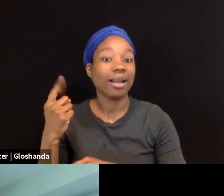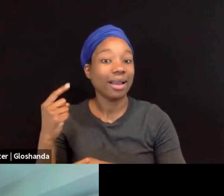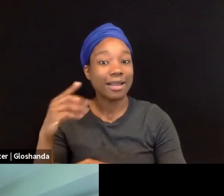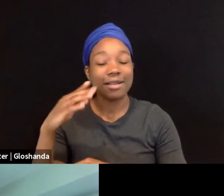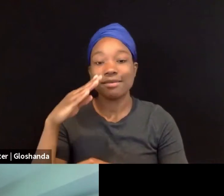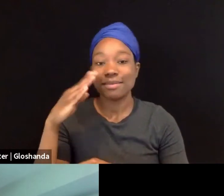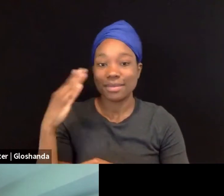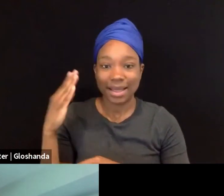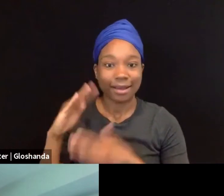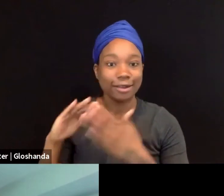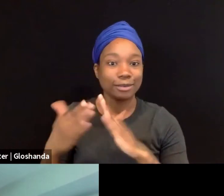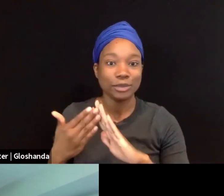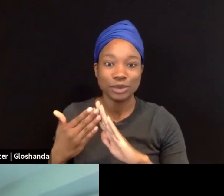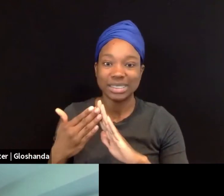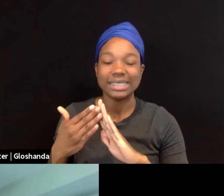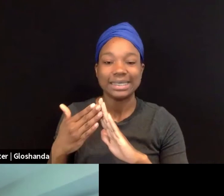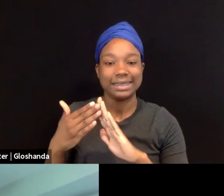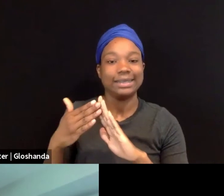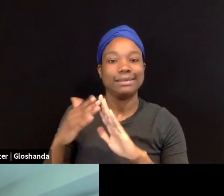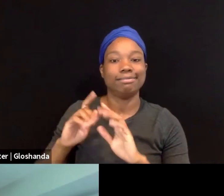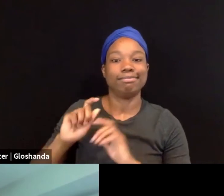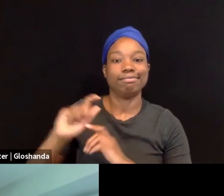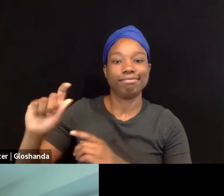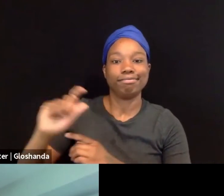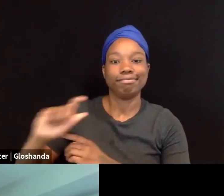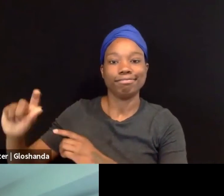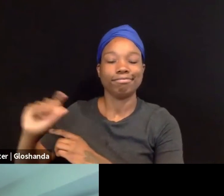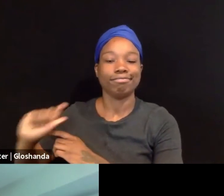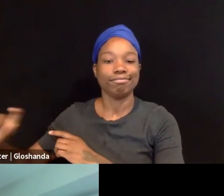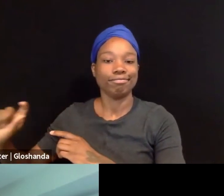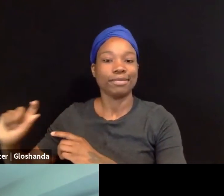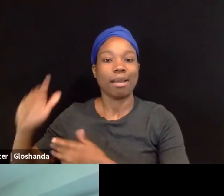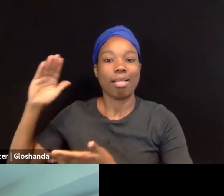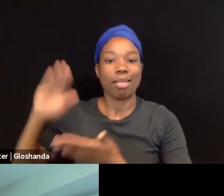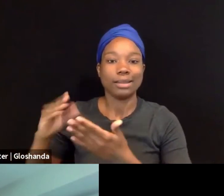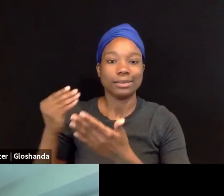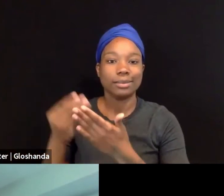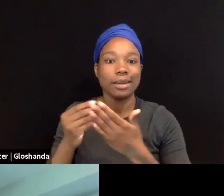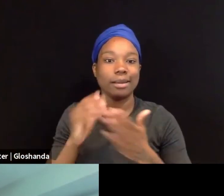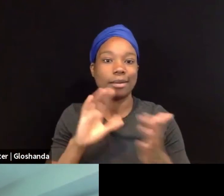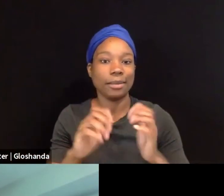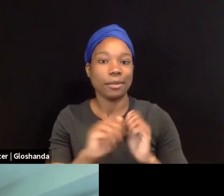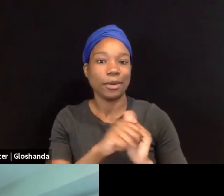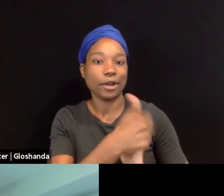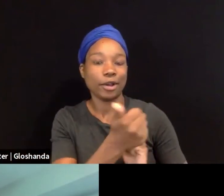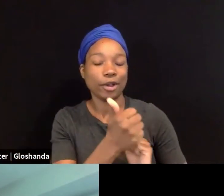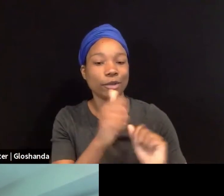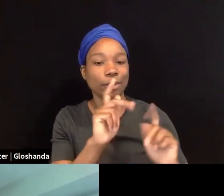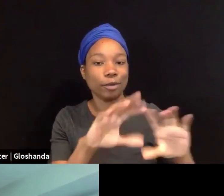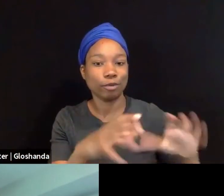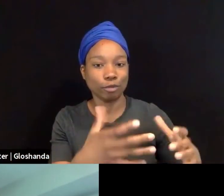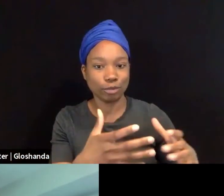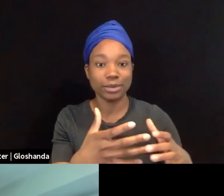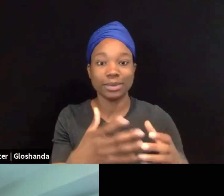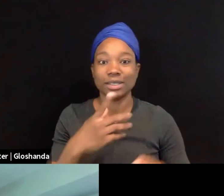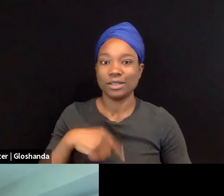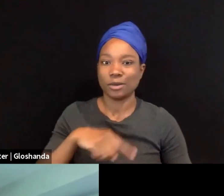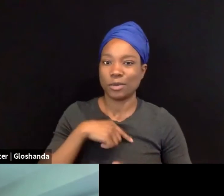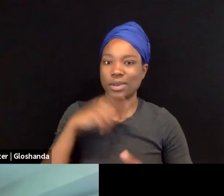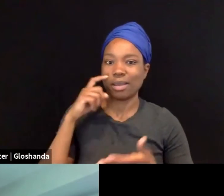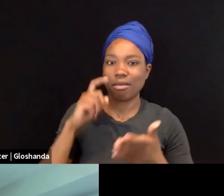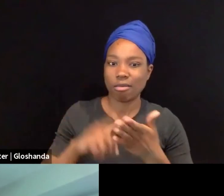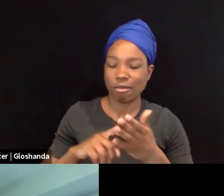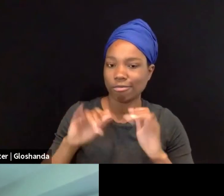at tweaks in policy as we've moved forward. Certainly, the pandemic has exposed vulnerabilities, as the previous